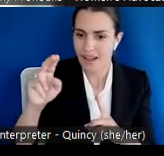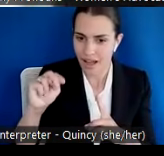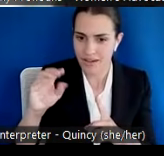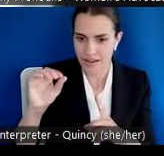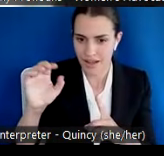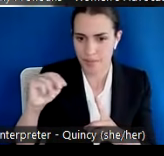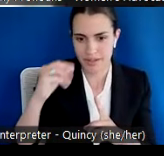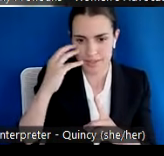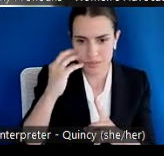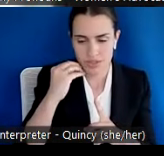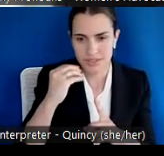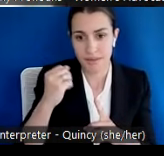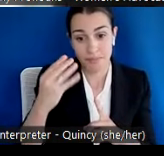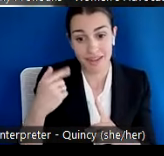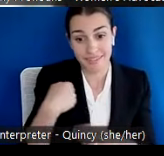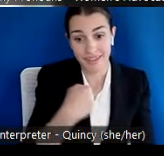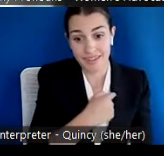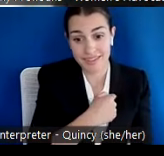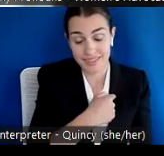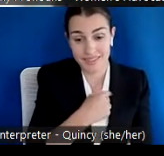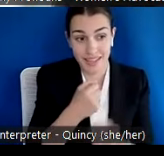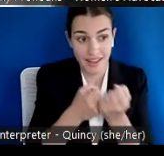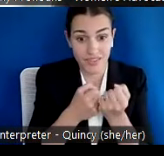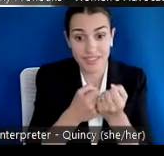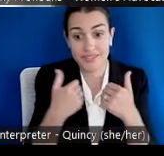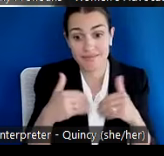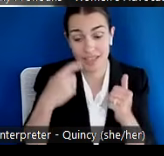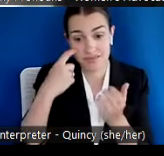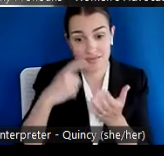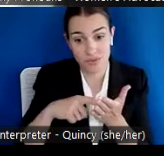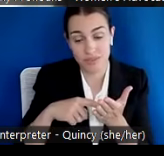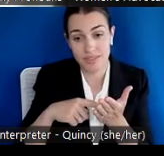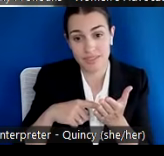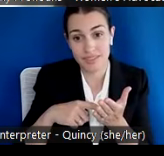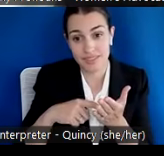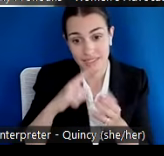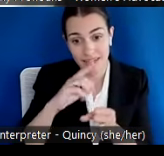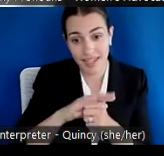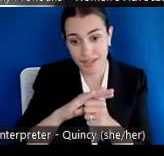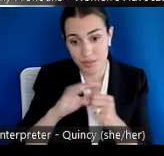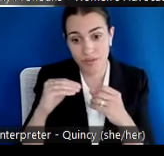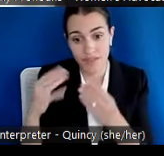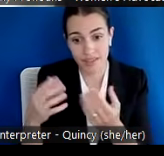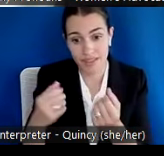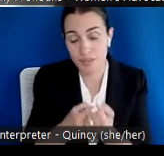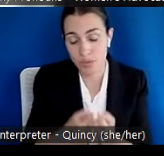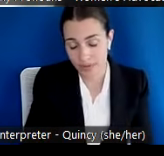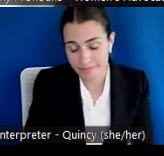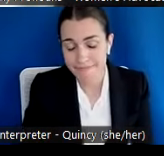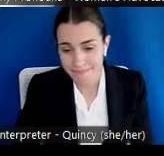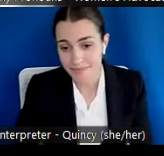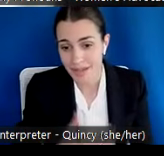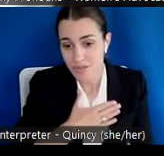of us who are on the call here, to be dedicated in being able to provide that support that you may have needed at that time. So I appreciate you sharing that.